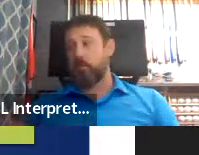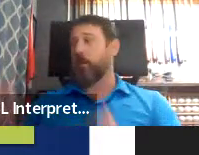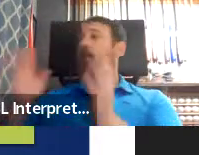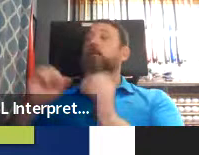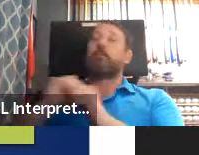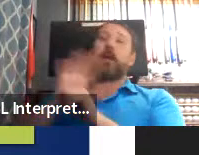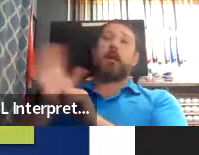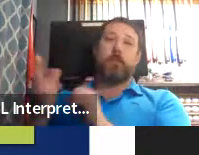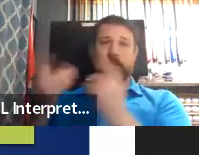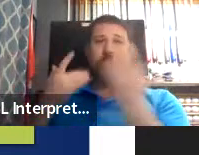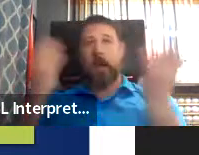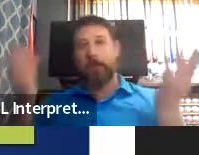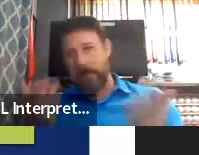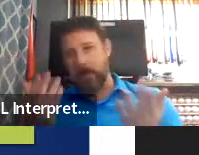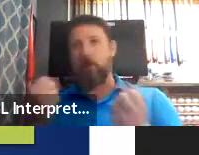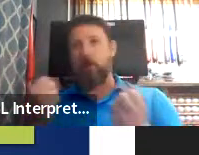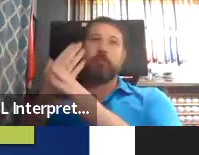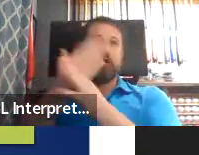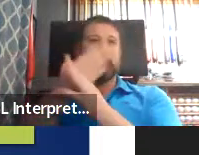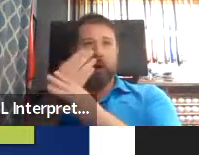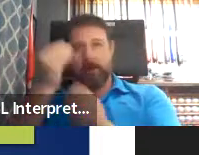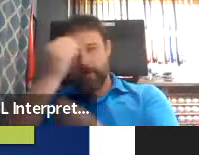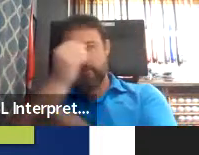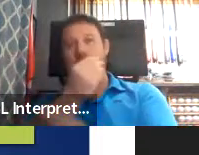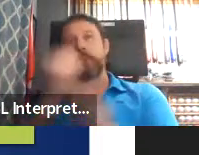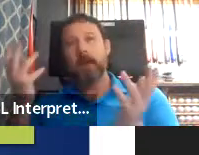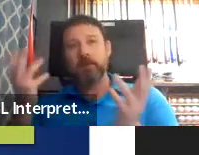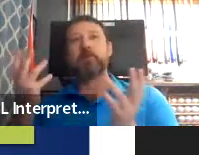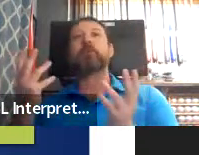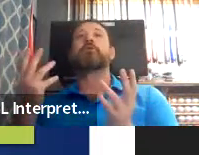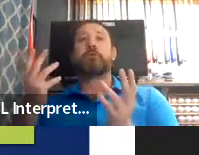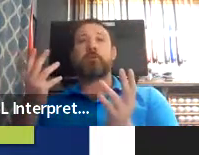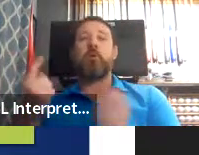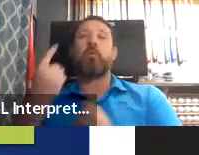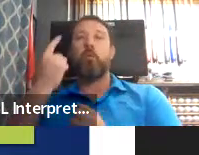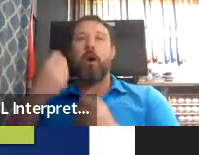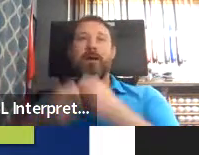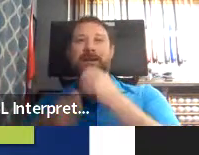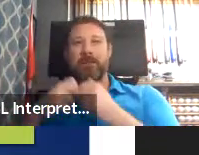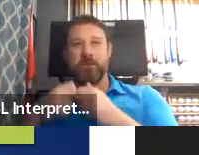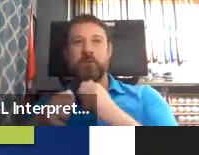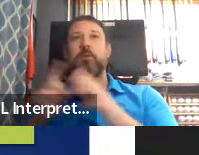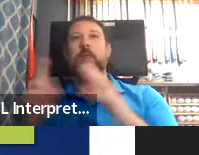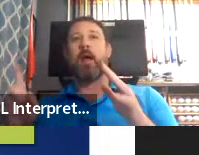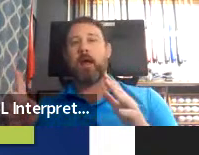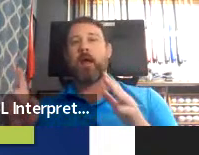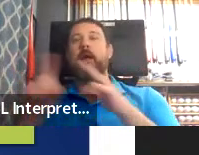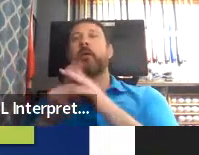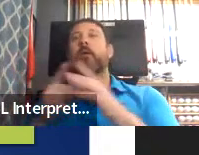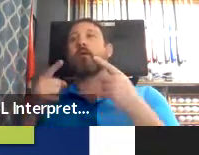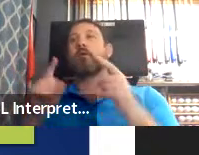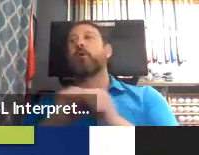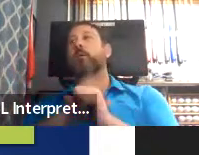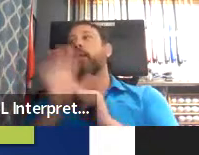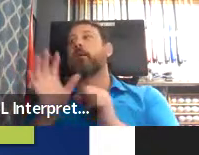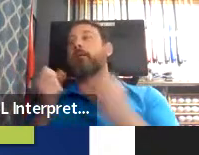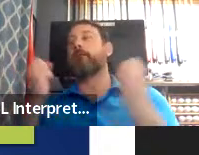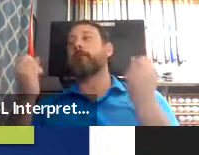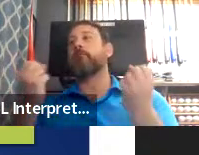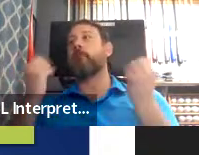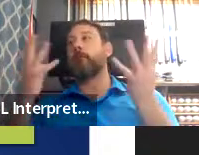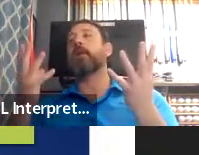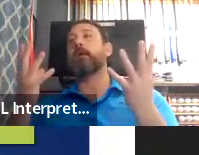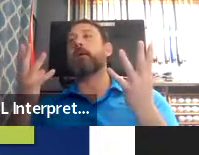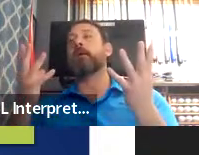here and why I'm sharing the information. So one of the issues that came up during the pandemic, amongst many,